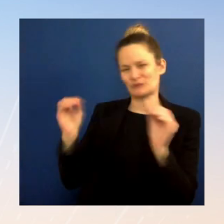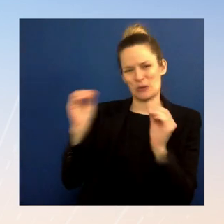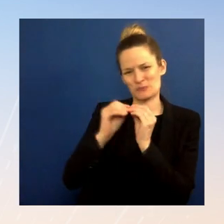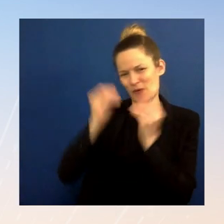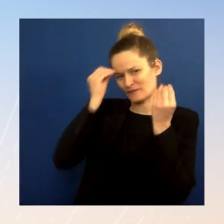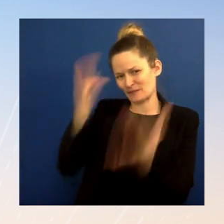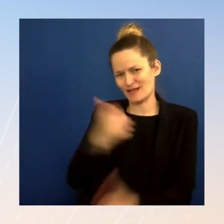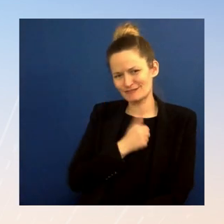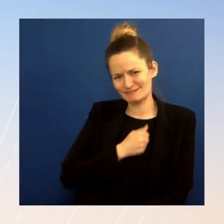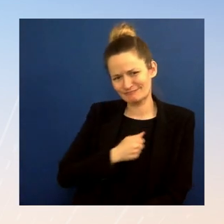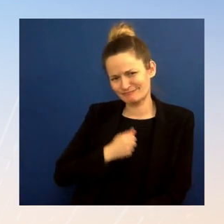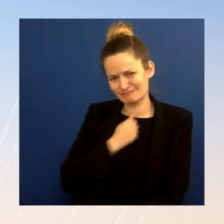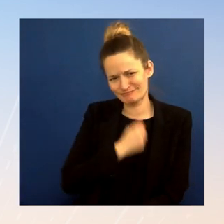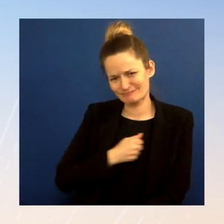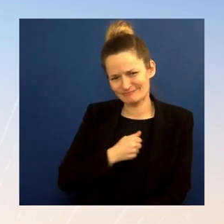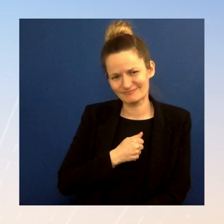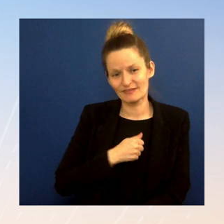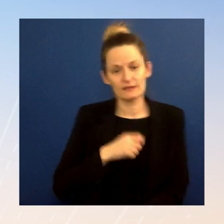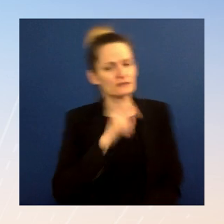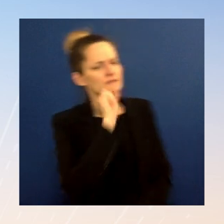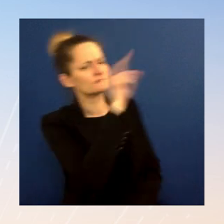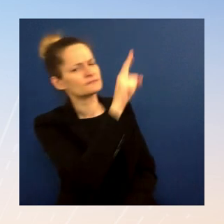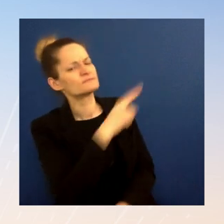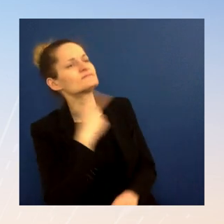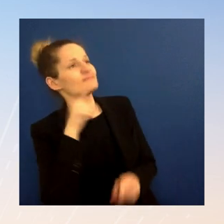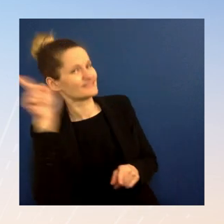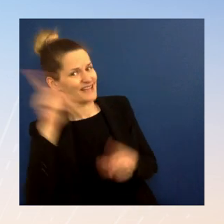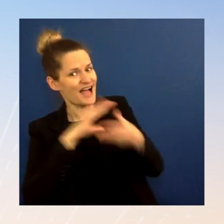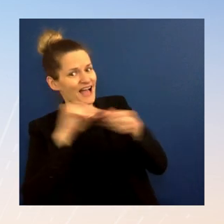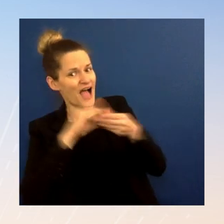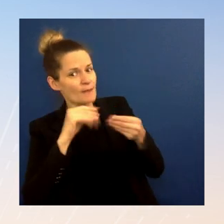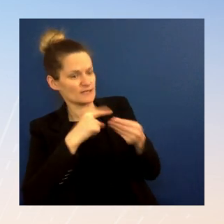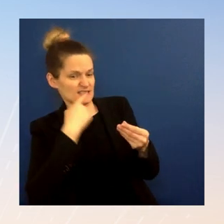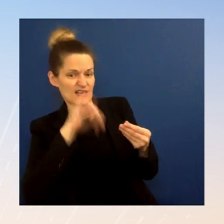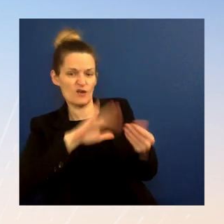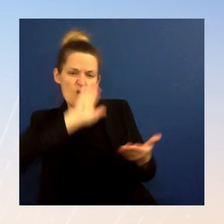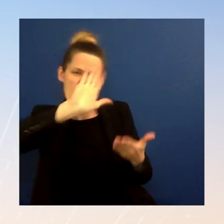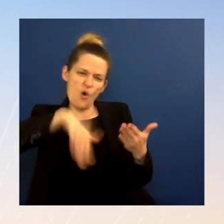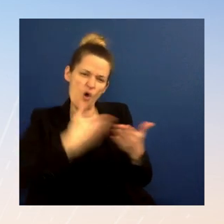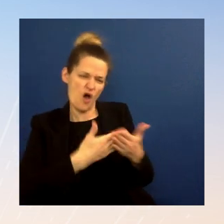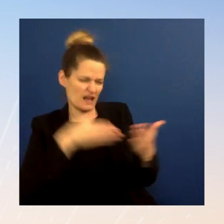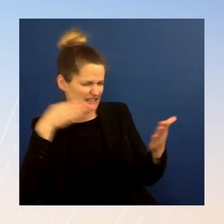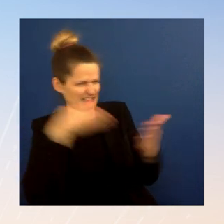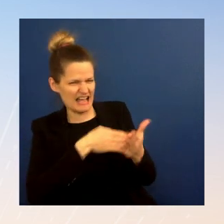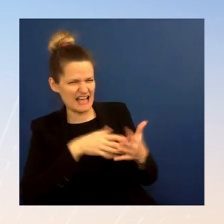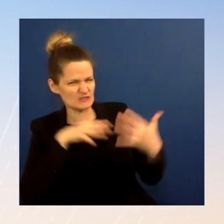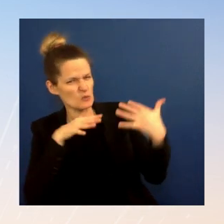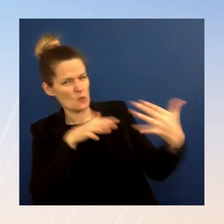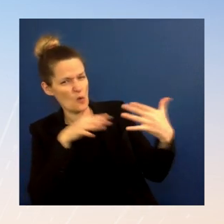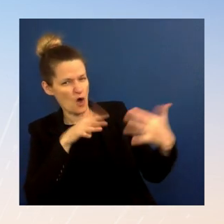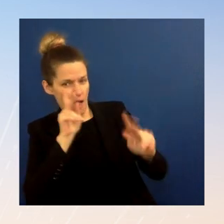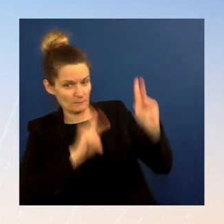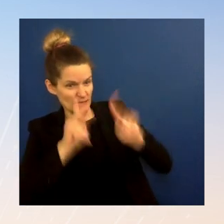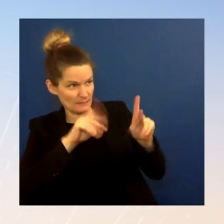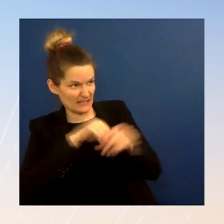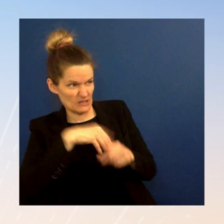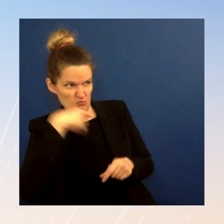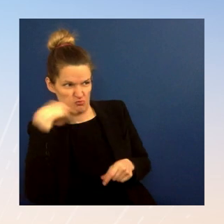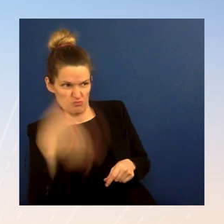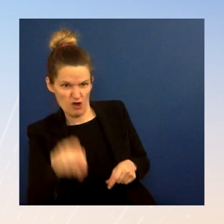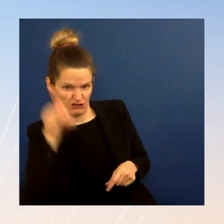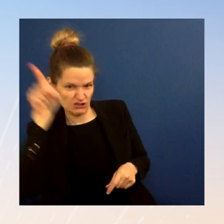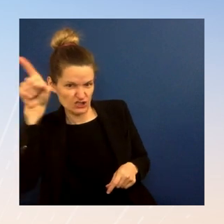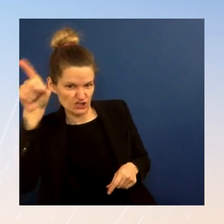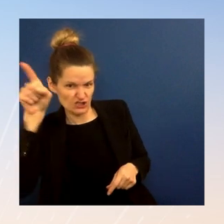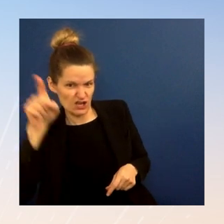purge of anti-war opponents? Well, I think this is a clear sign that this war is not going how President Putin